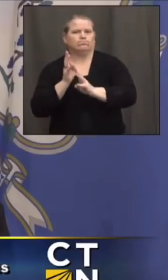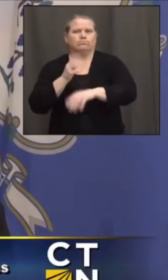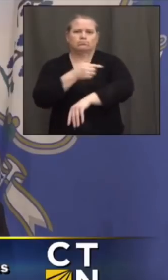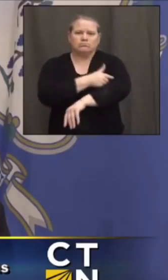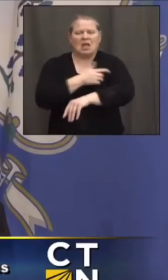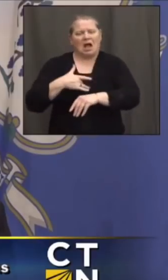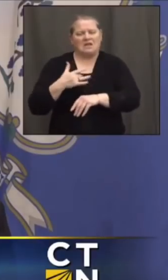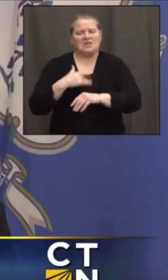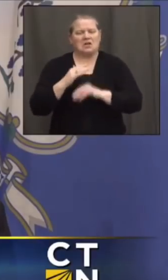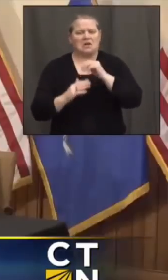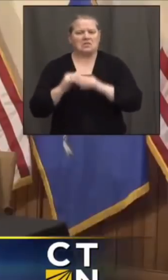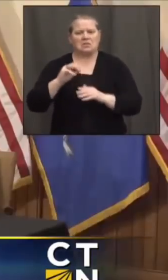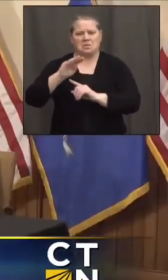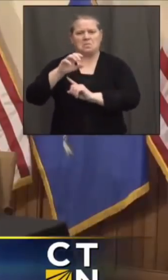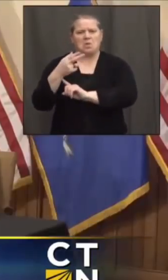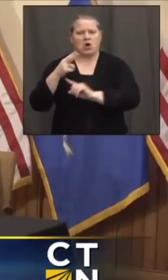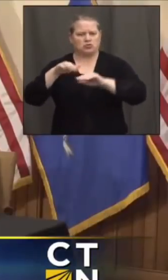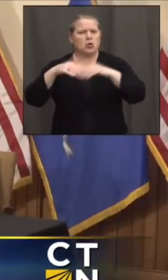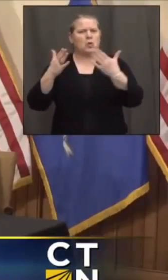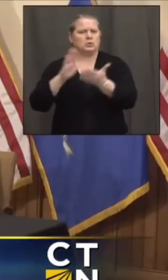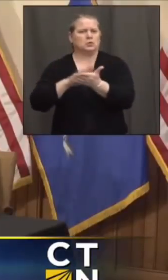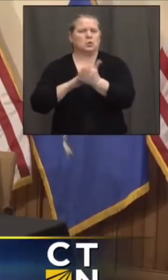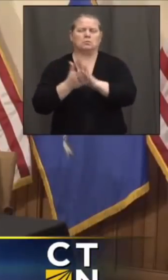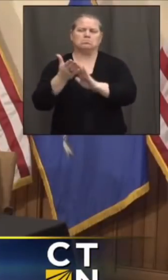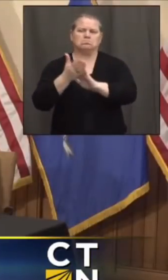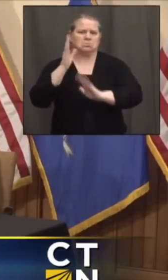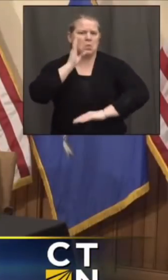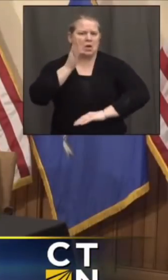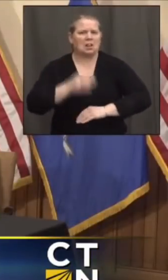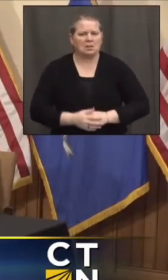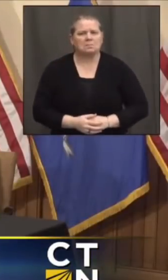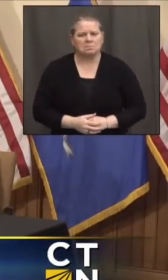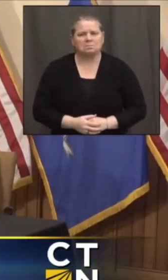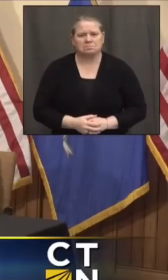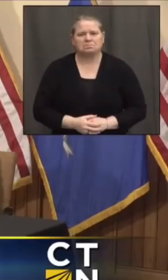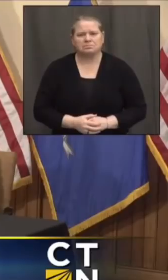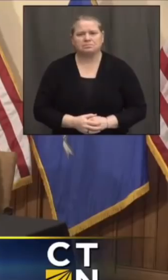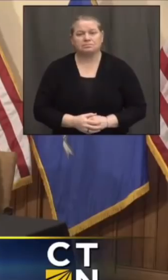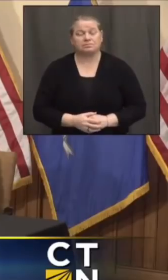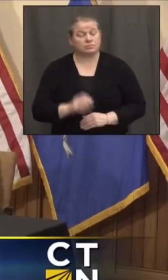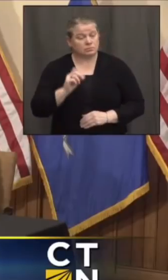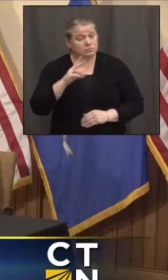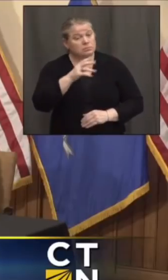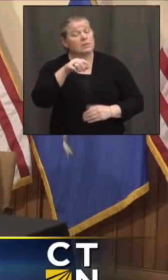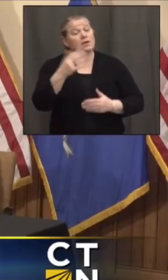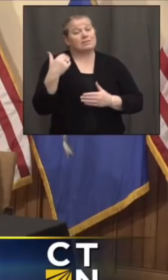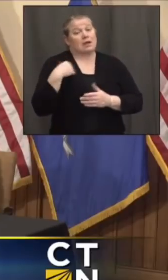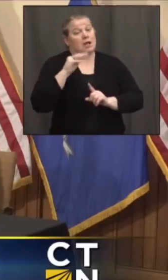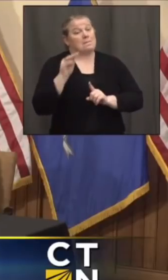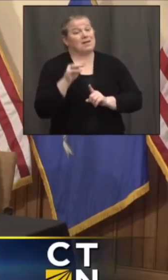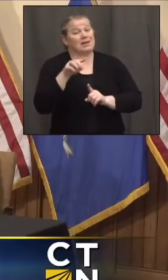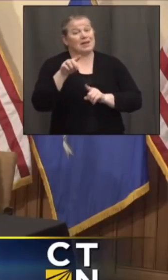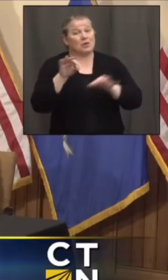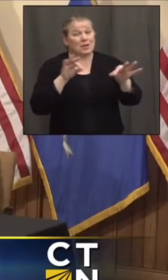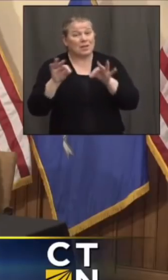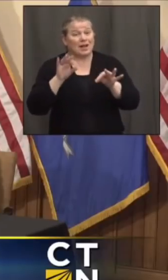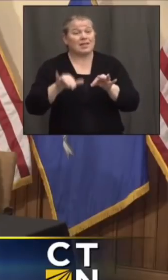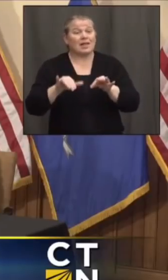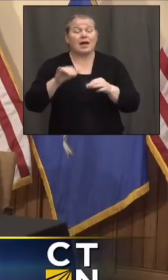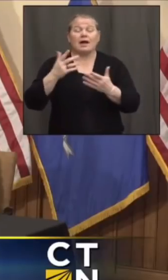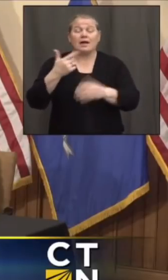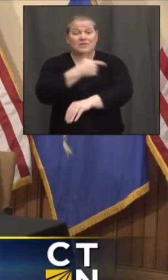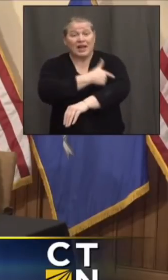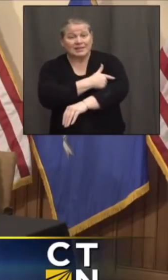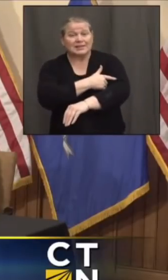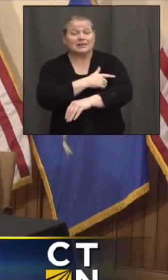in March. Okay, and then lastly, on Monday, you had said about 1% to 2% of the vaccines distributed so far might have gone